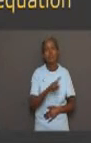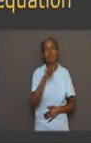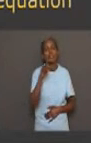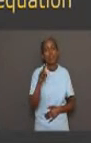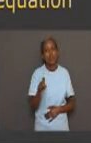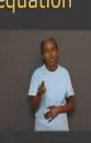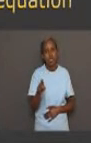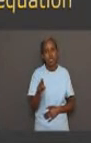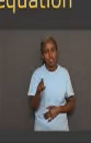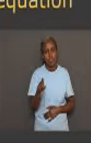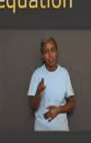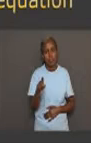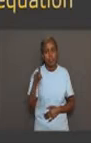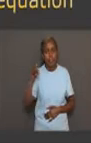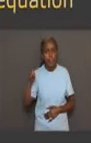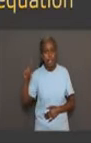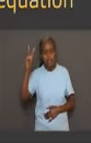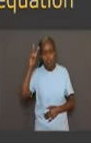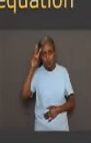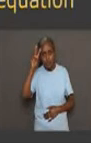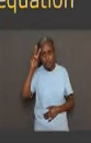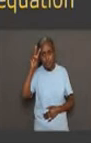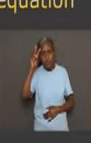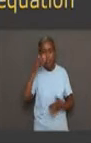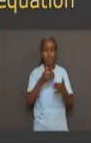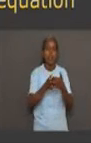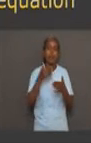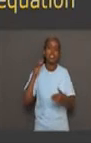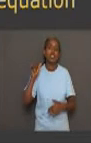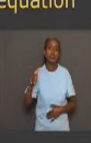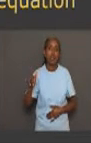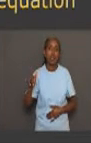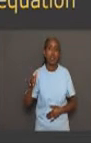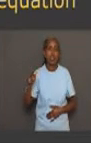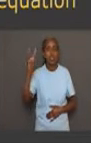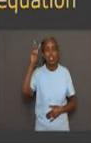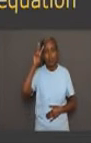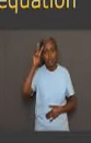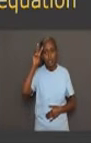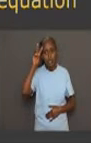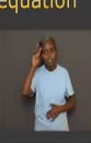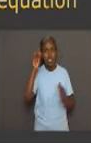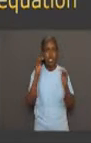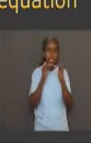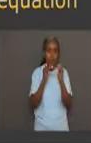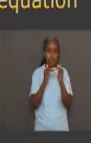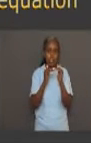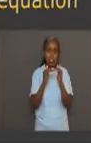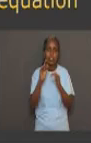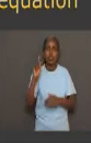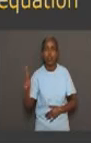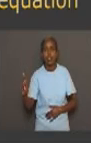the equation x squared minus y squared